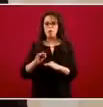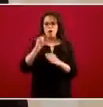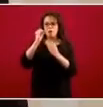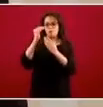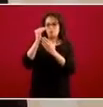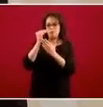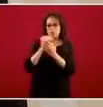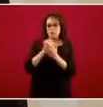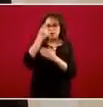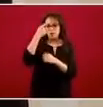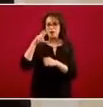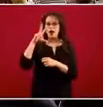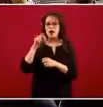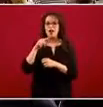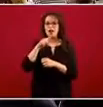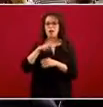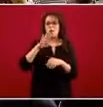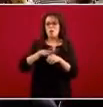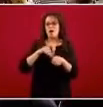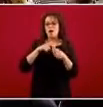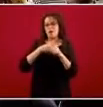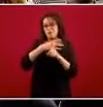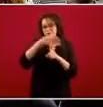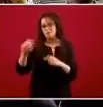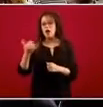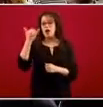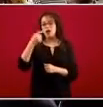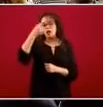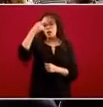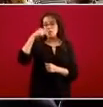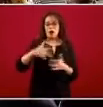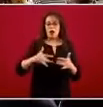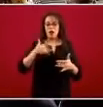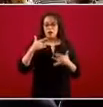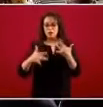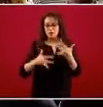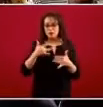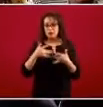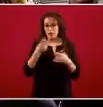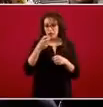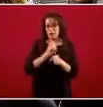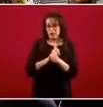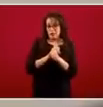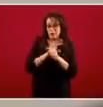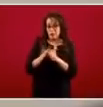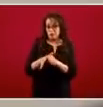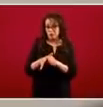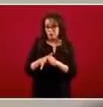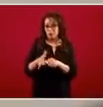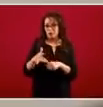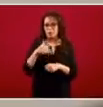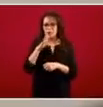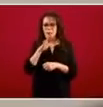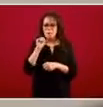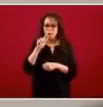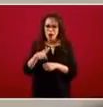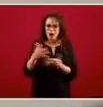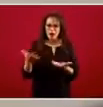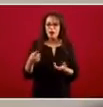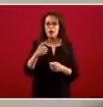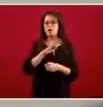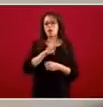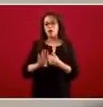and maybe even help slow down the transmission rate, attack the symptoms, and maybe most